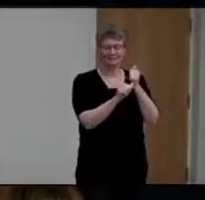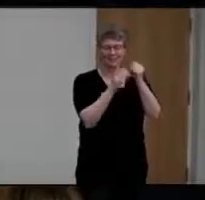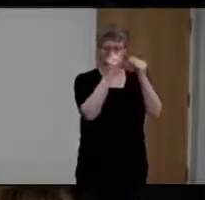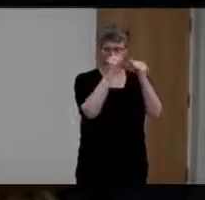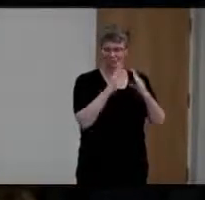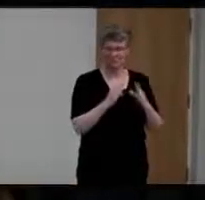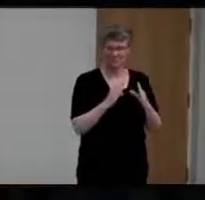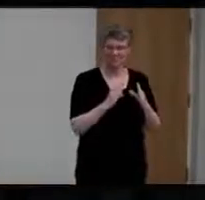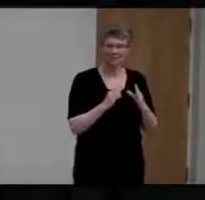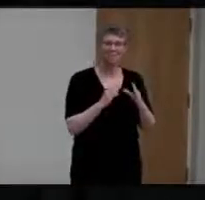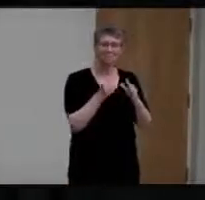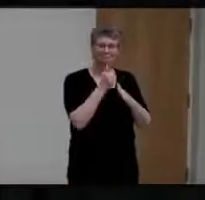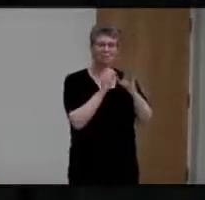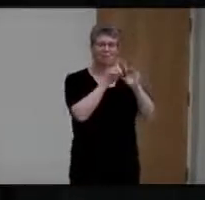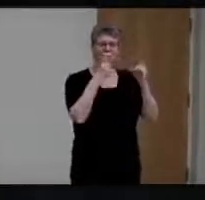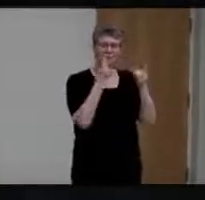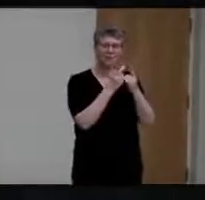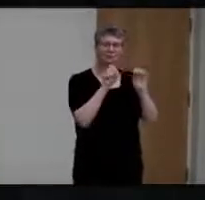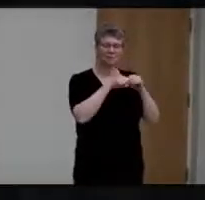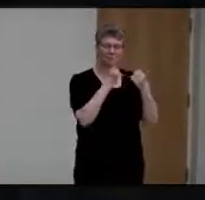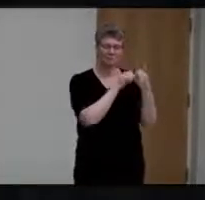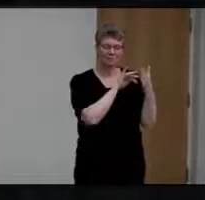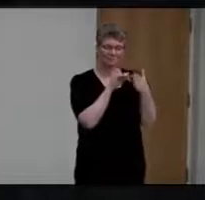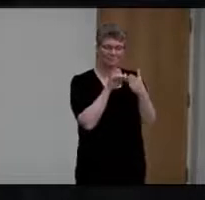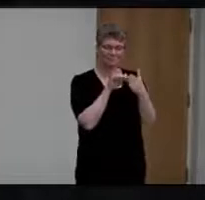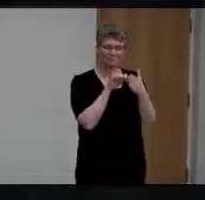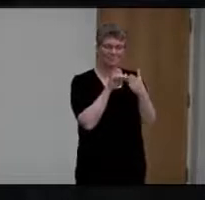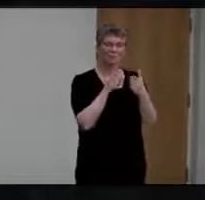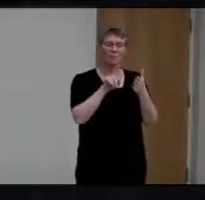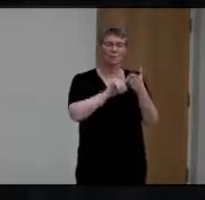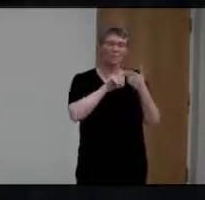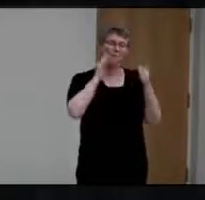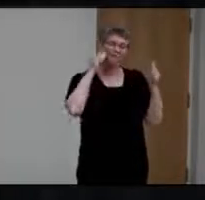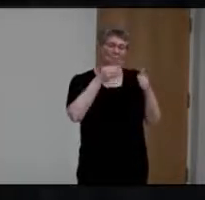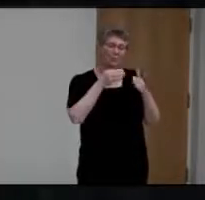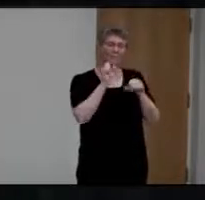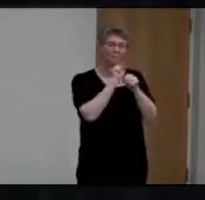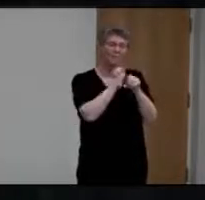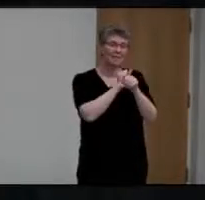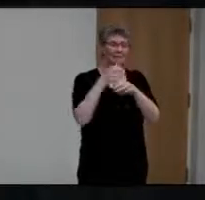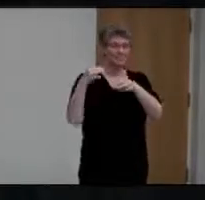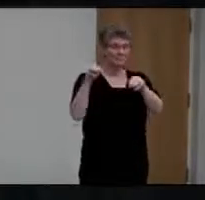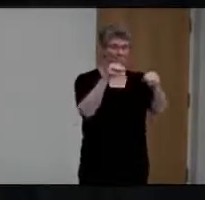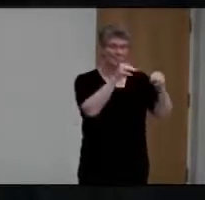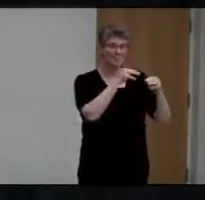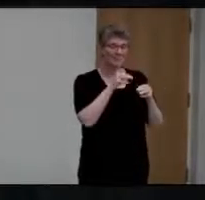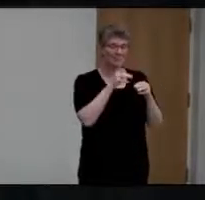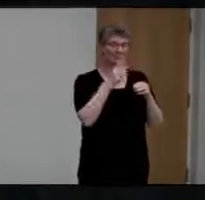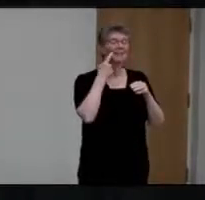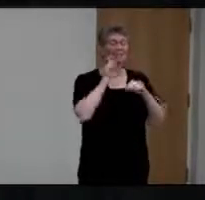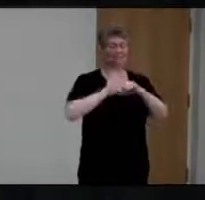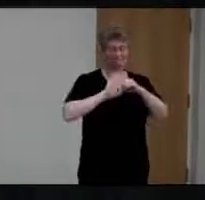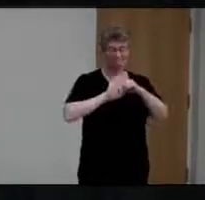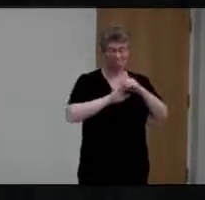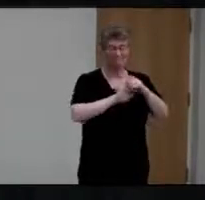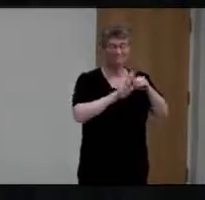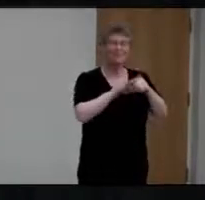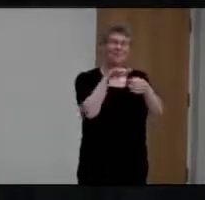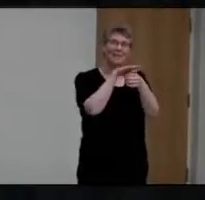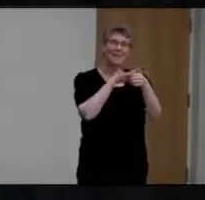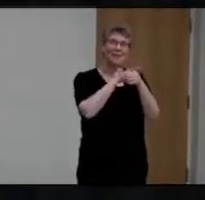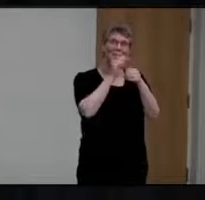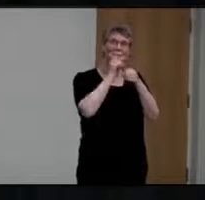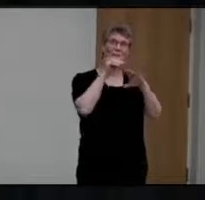at the University of Alberta. Dr. Denier's research focuses on the labor market as an engine and a site of social